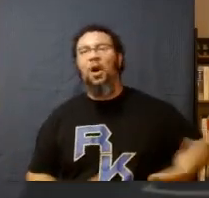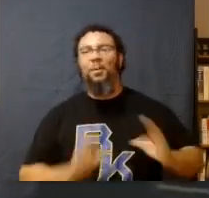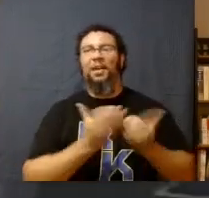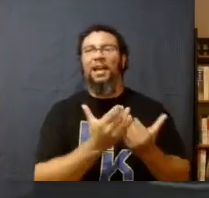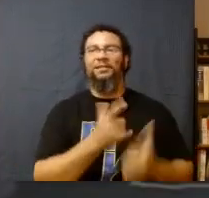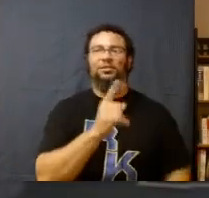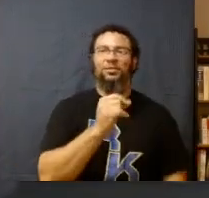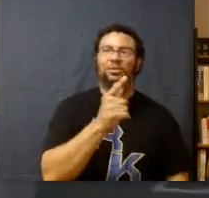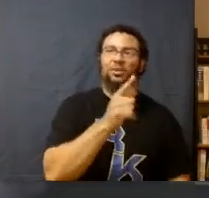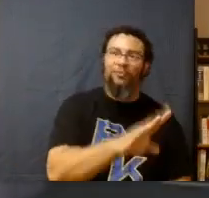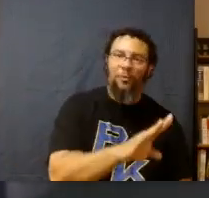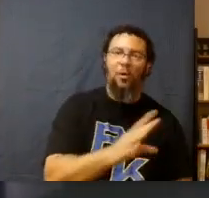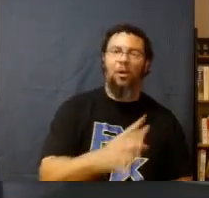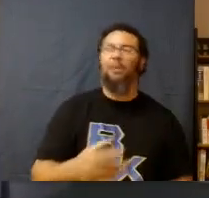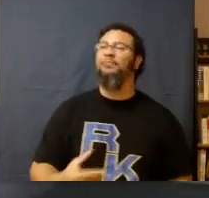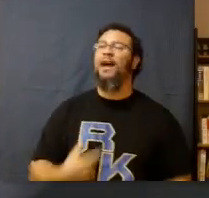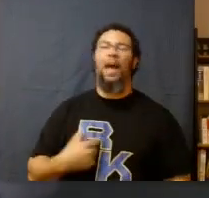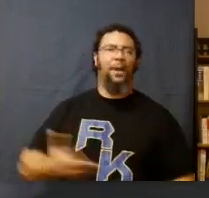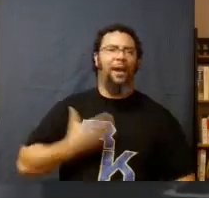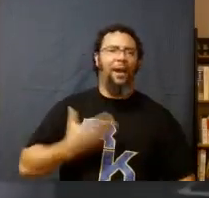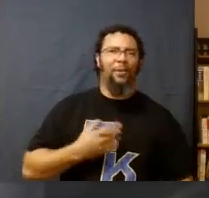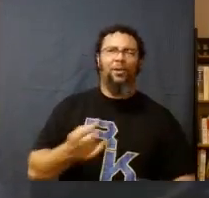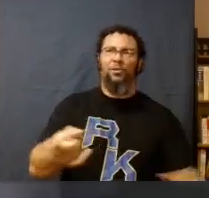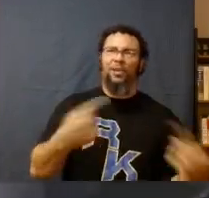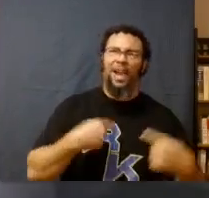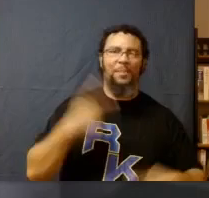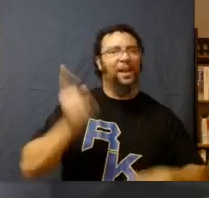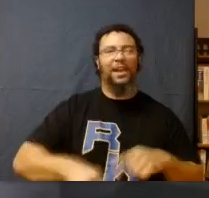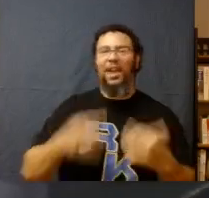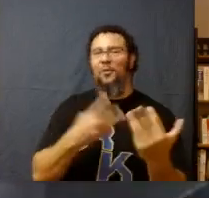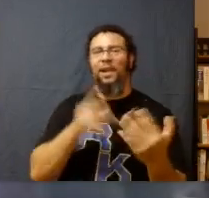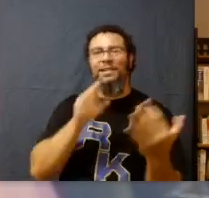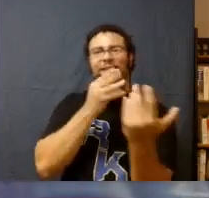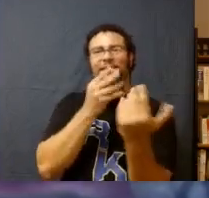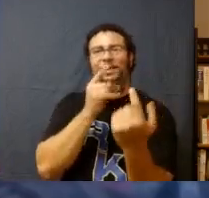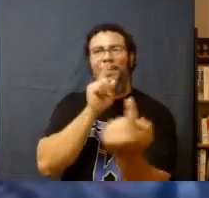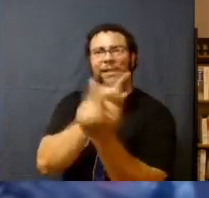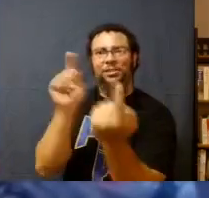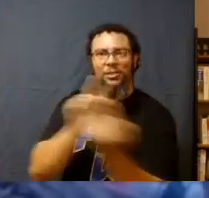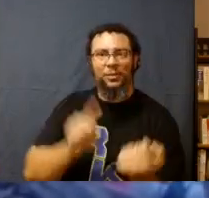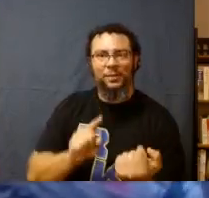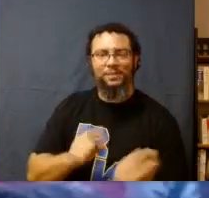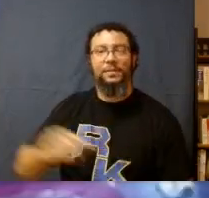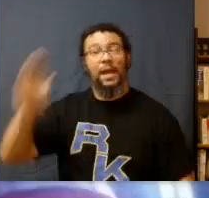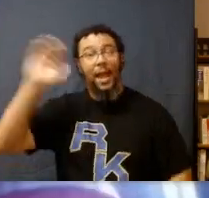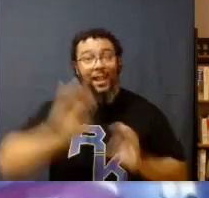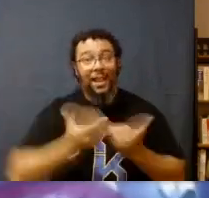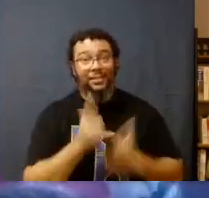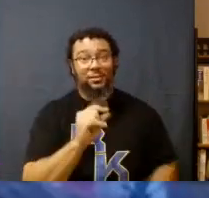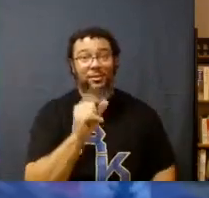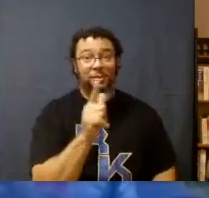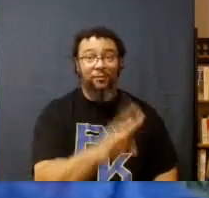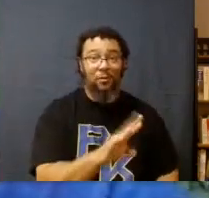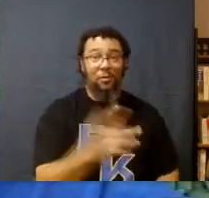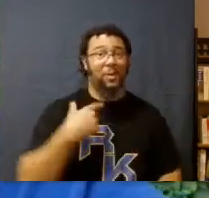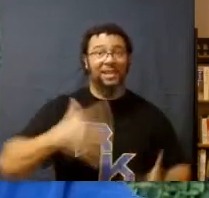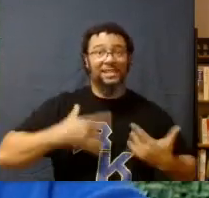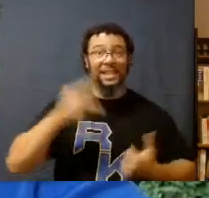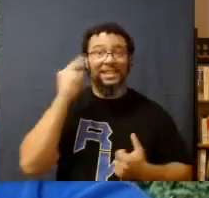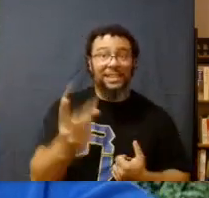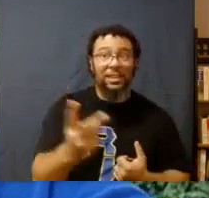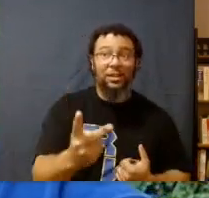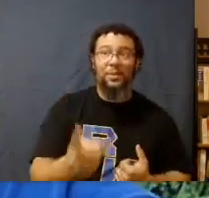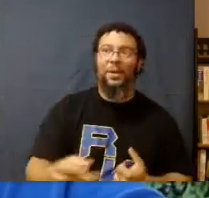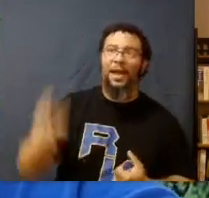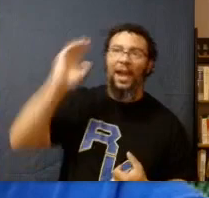is my honor to welcome you to the Rufus King family. I can't wait to meet you and see all your faces. Hi, class of 2024. We're excited to see you. Hey,